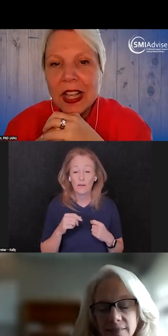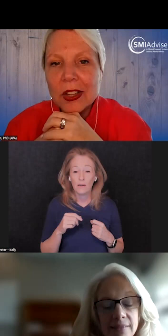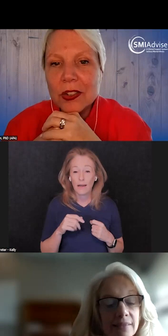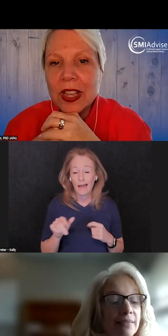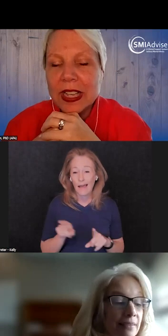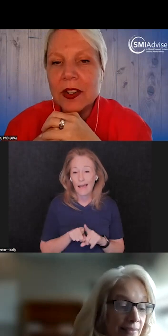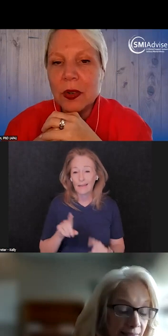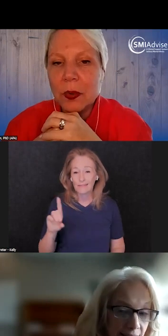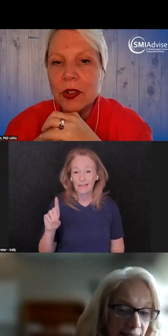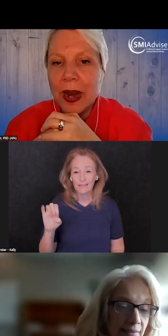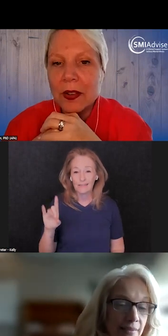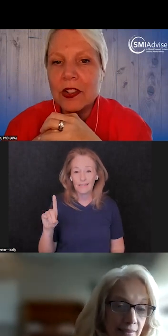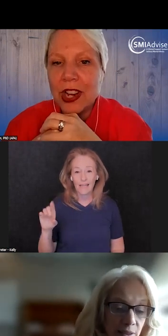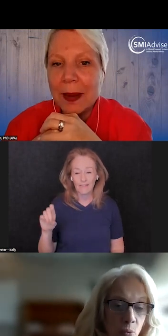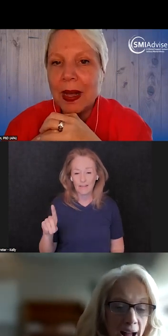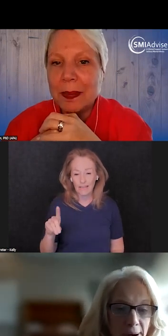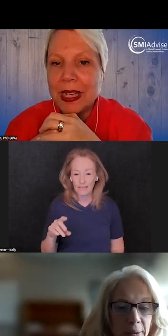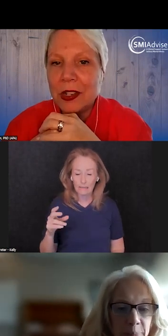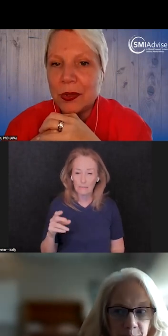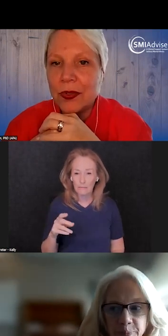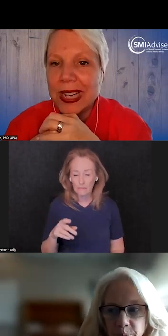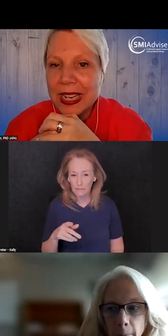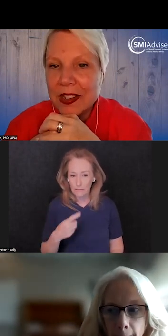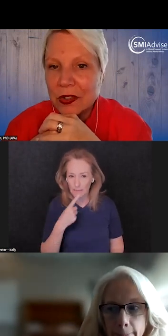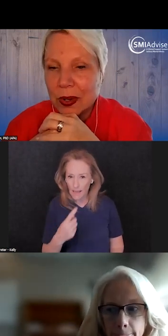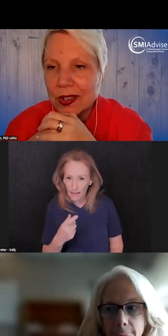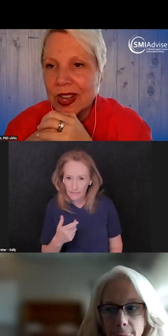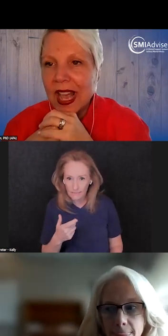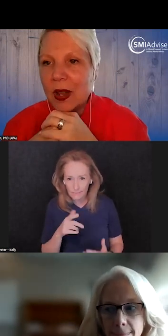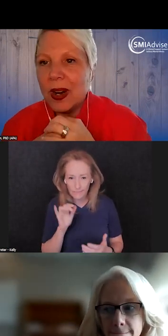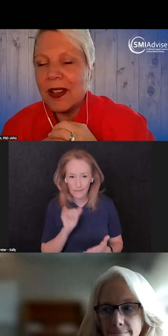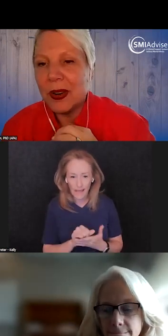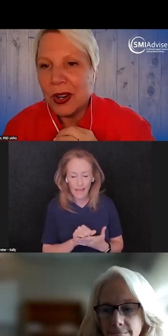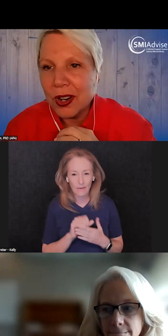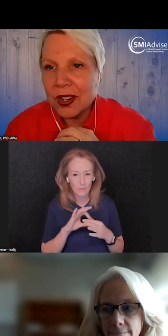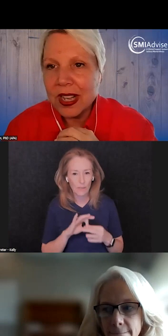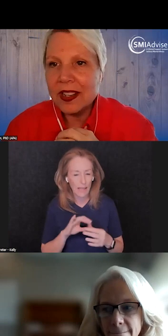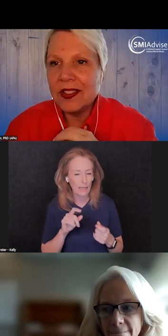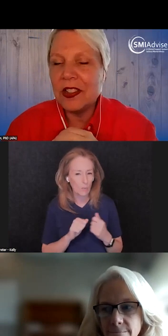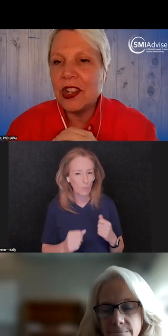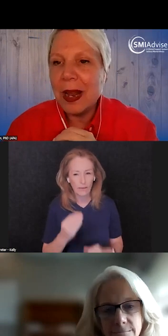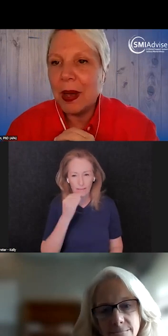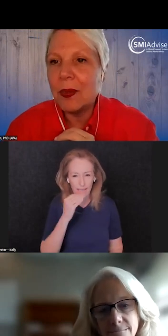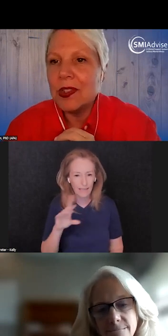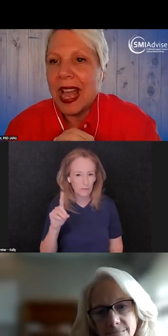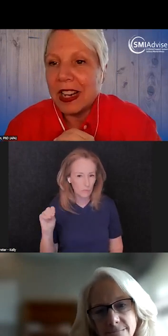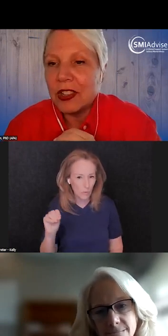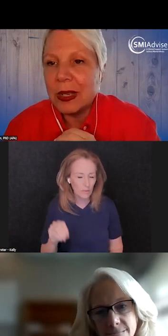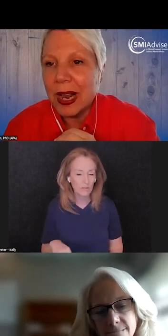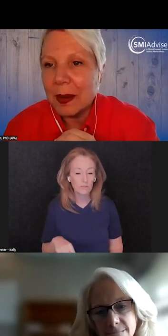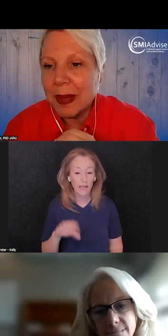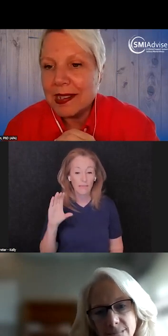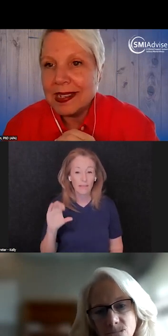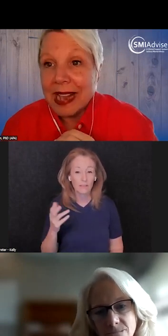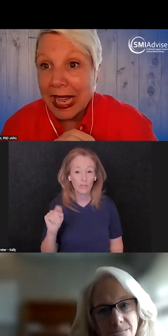hinted, looks like it was around a chatbot being used for eating disorders. And what I've heard is that the chatbot was